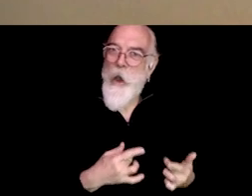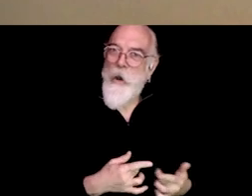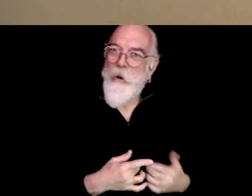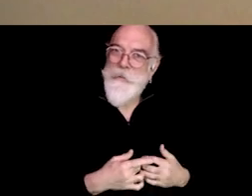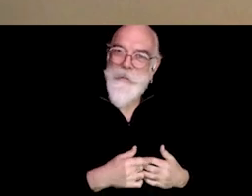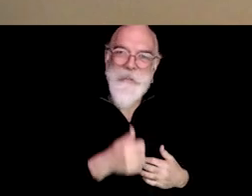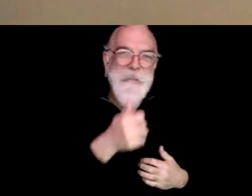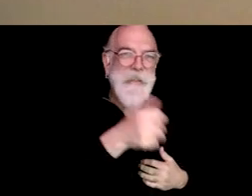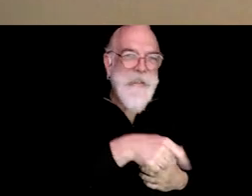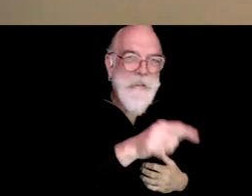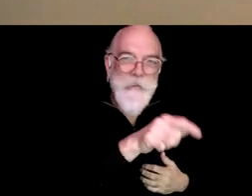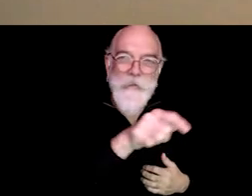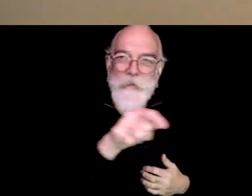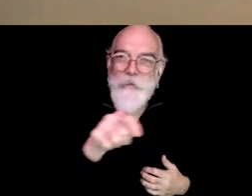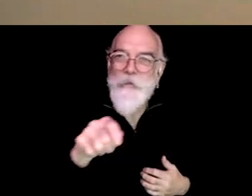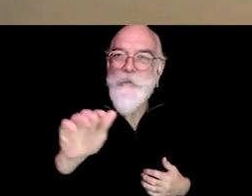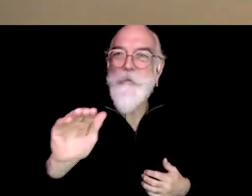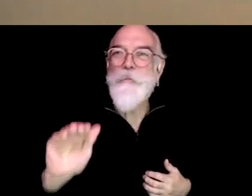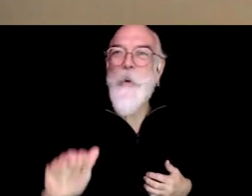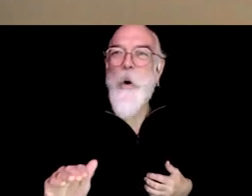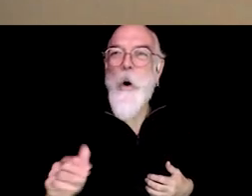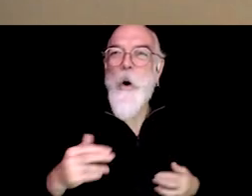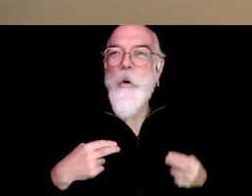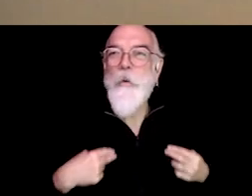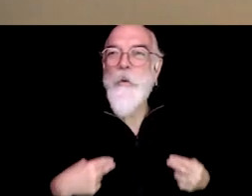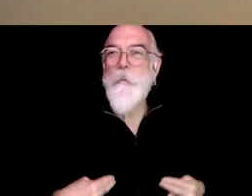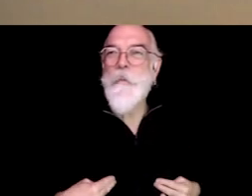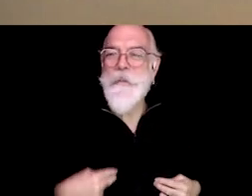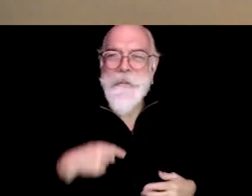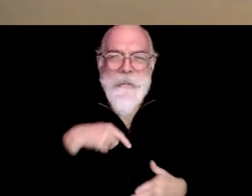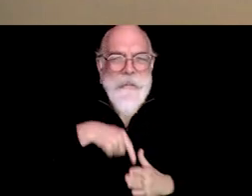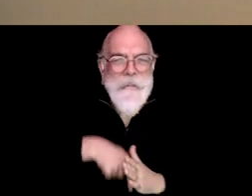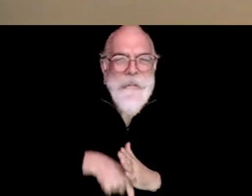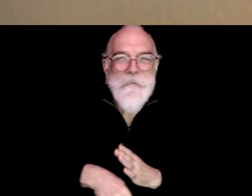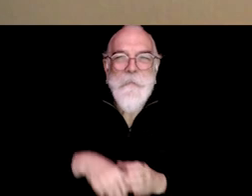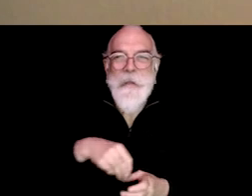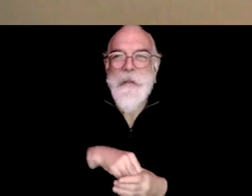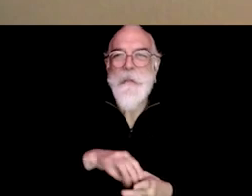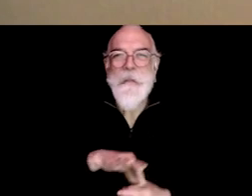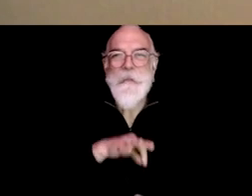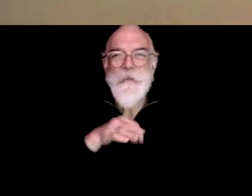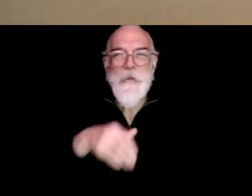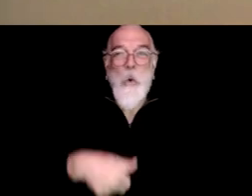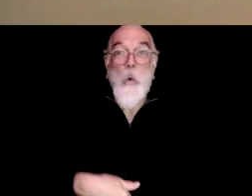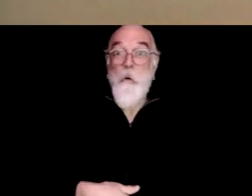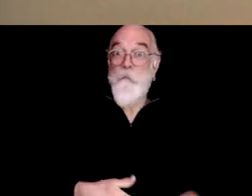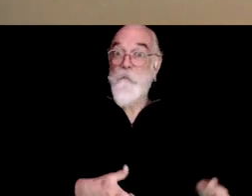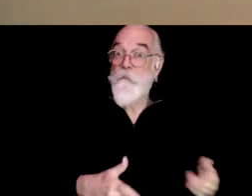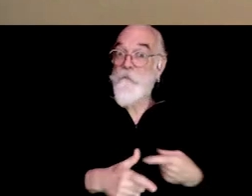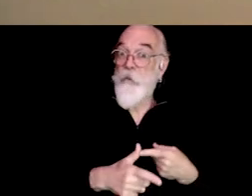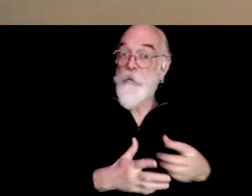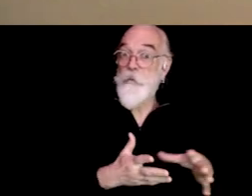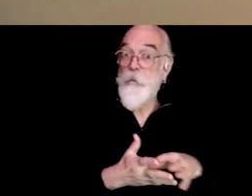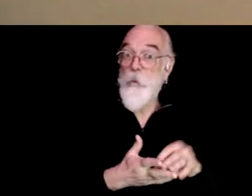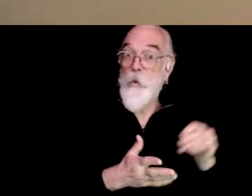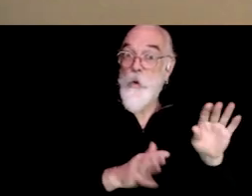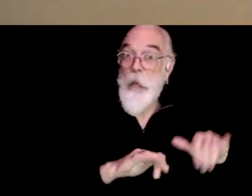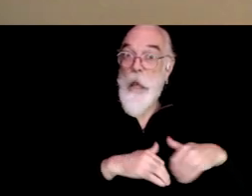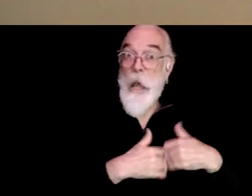It lives at our soul depths. But first, we learn to become connected,